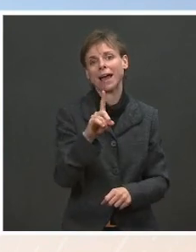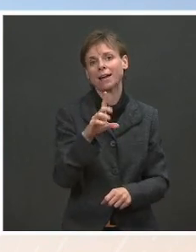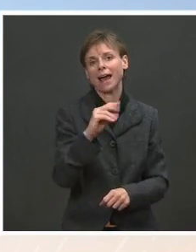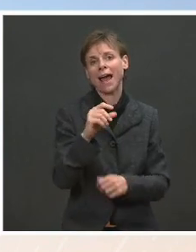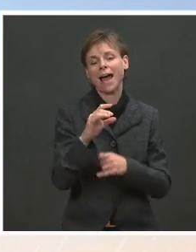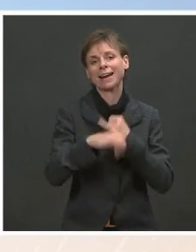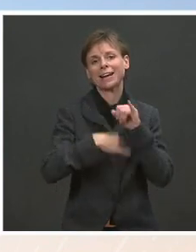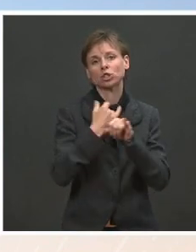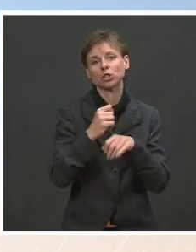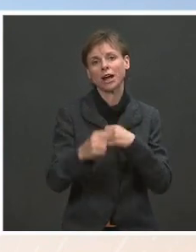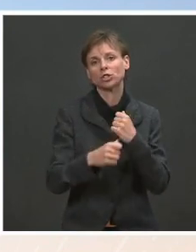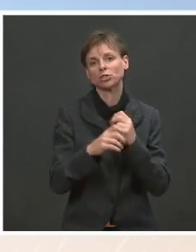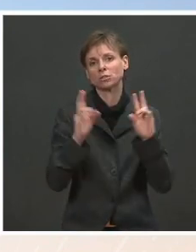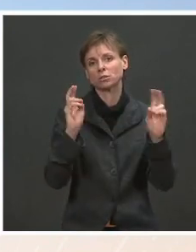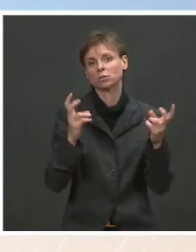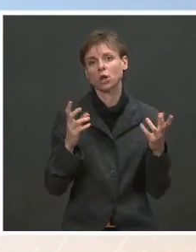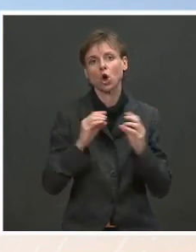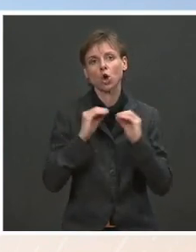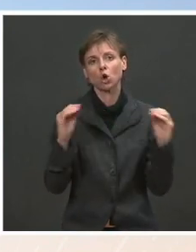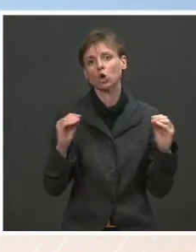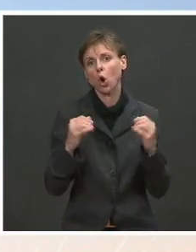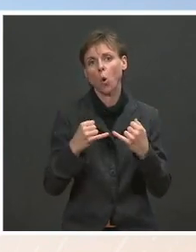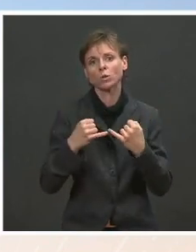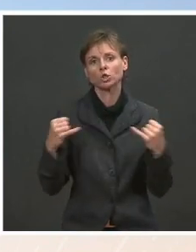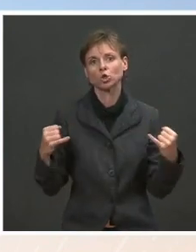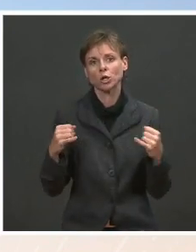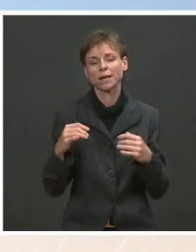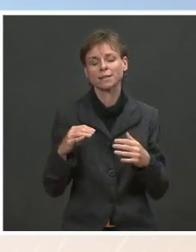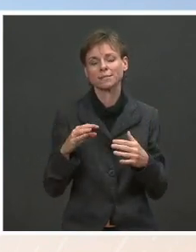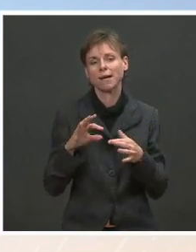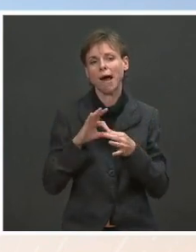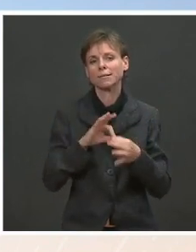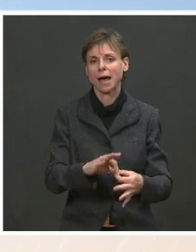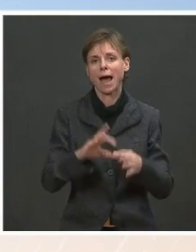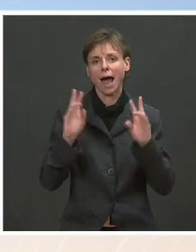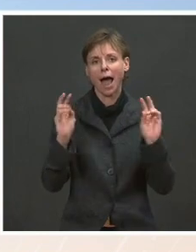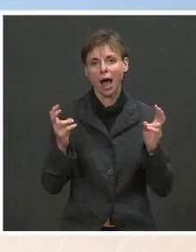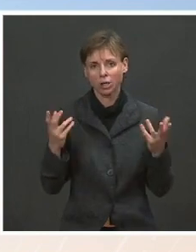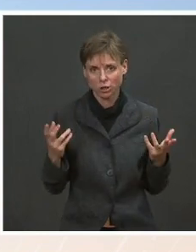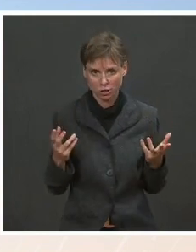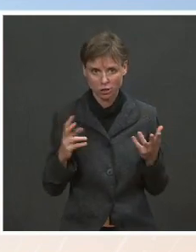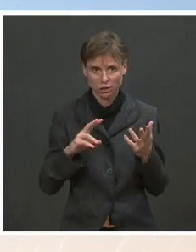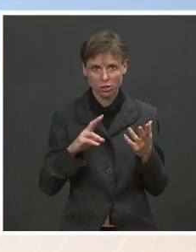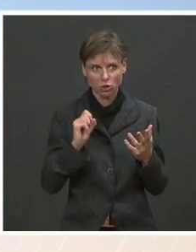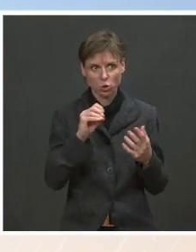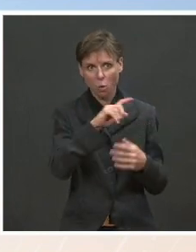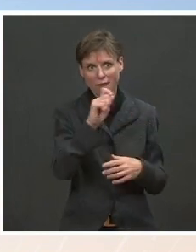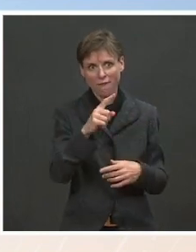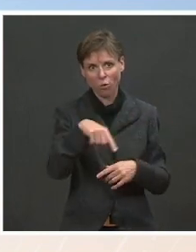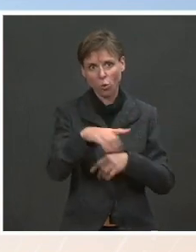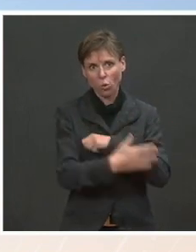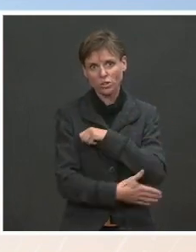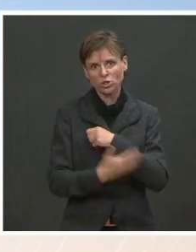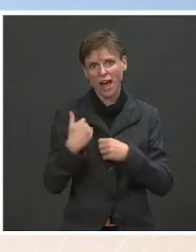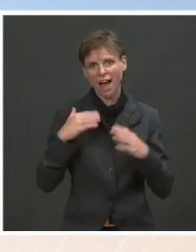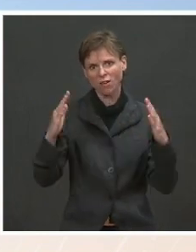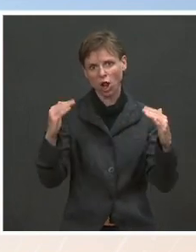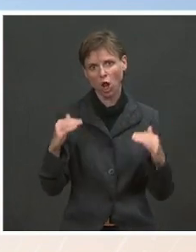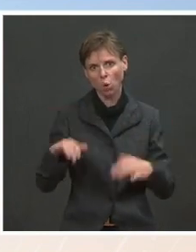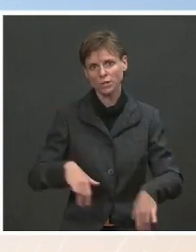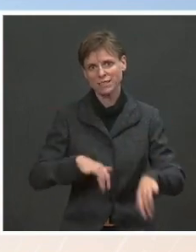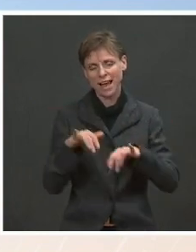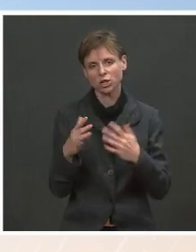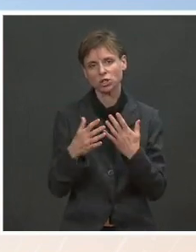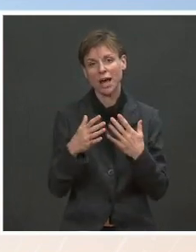And sometimes it allows countries to hold themselves to lower standards on human rights, on freedom of press, freedom of